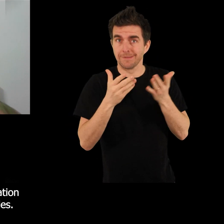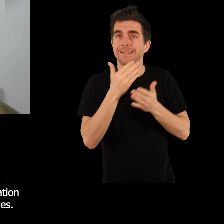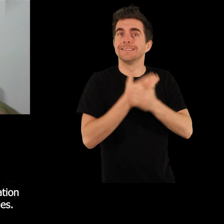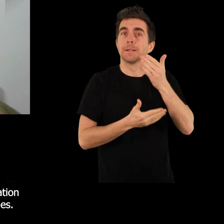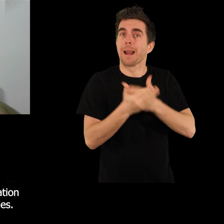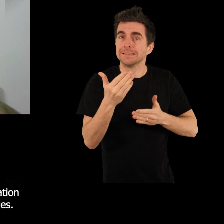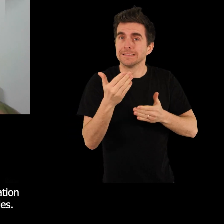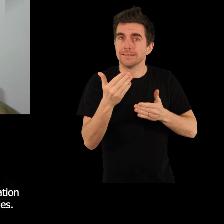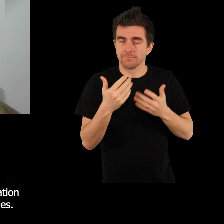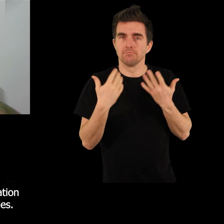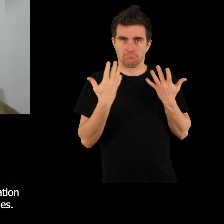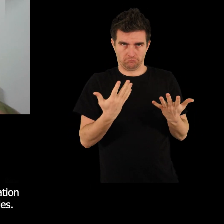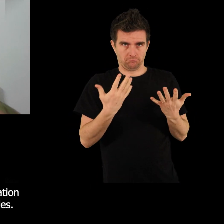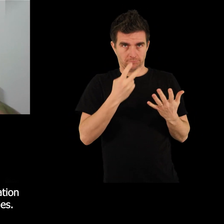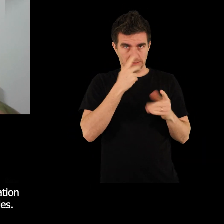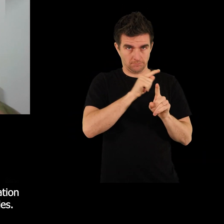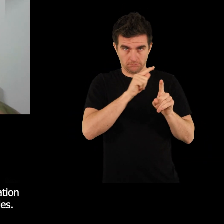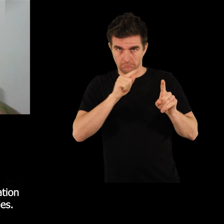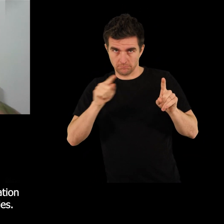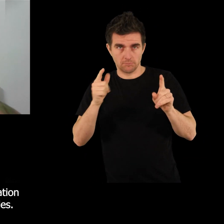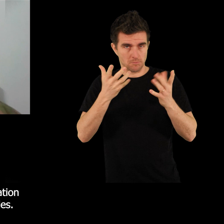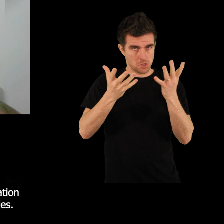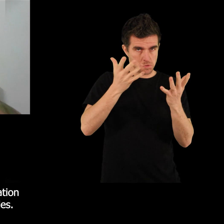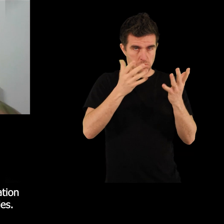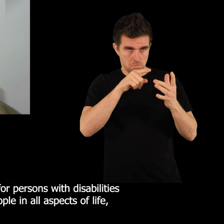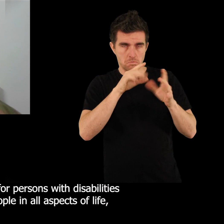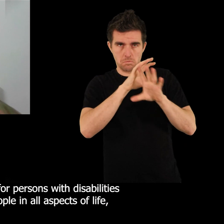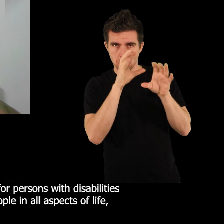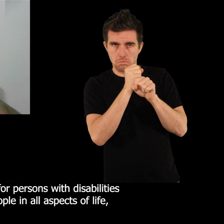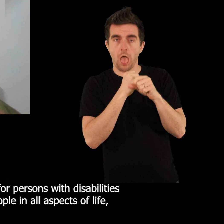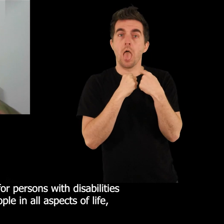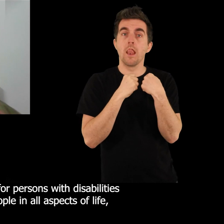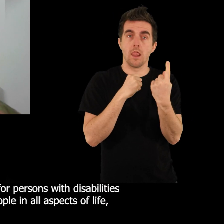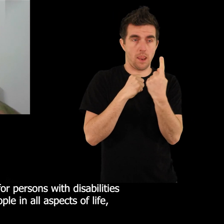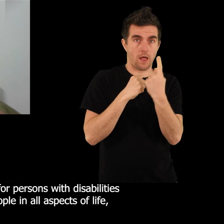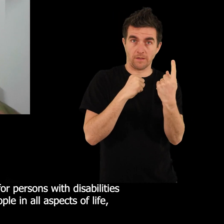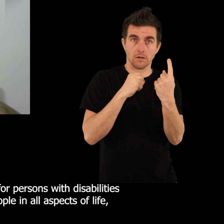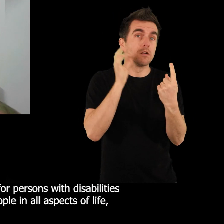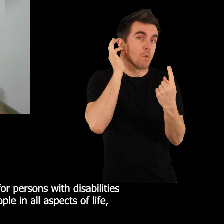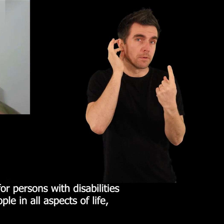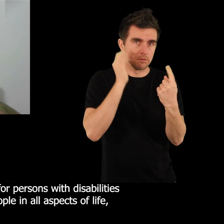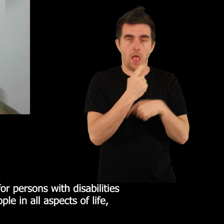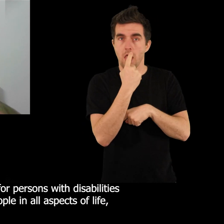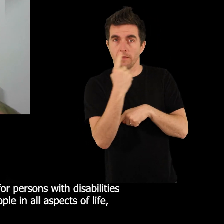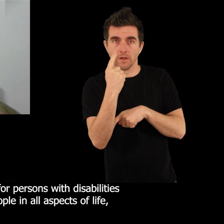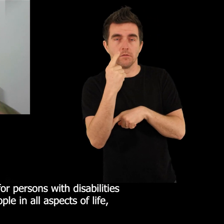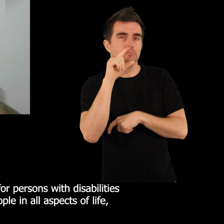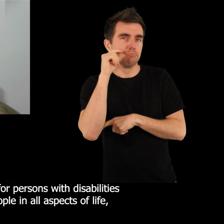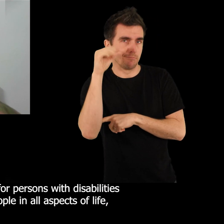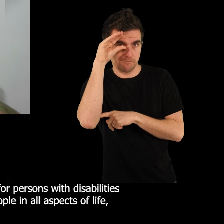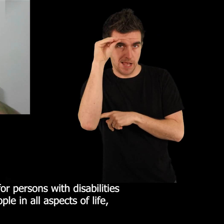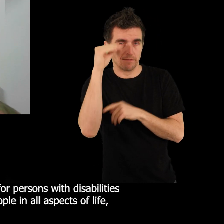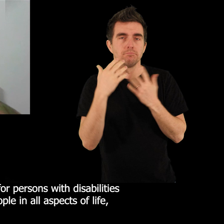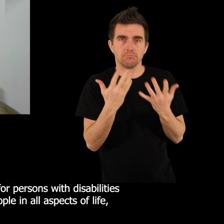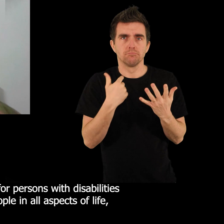balanced representation of 11 females and 11 males. We aim to promote equity for persons with